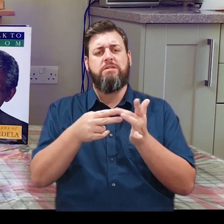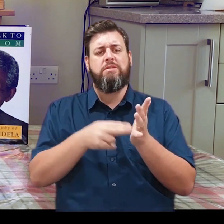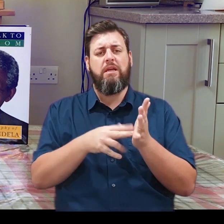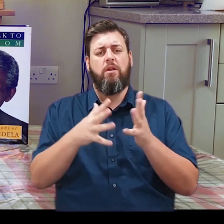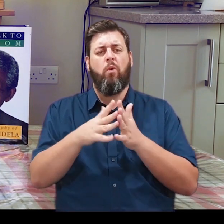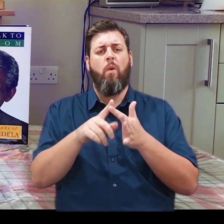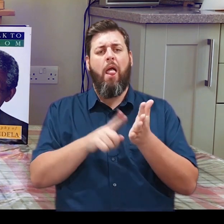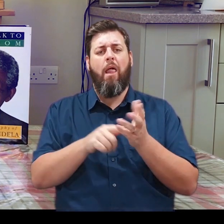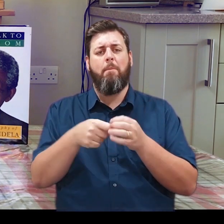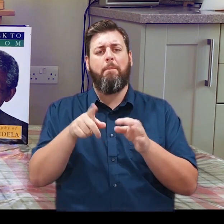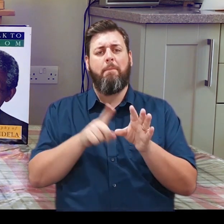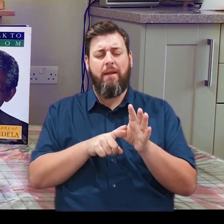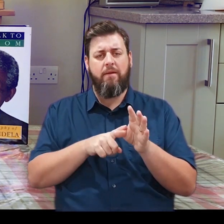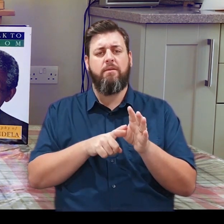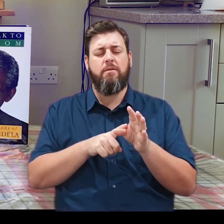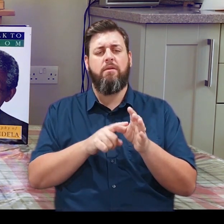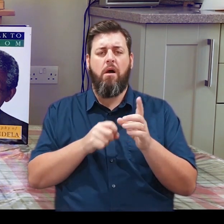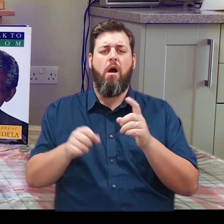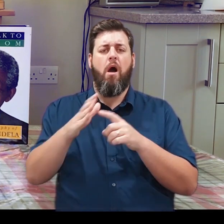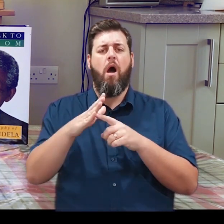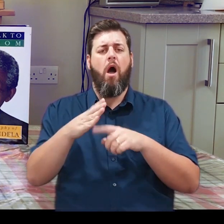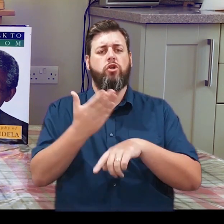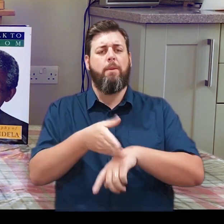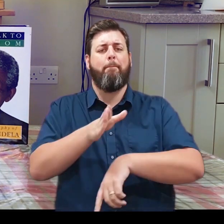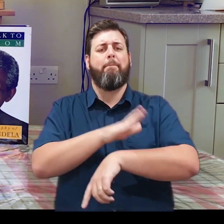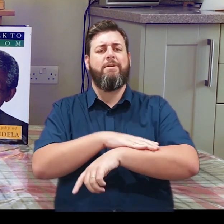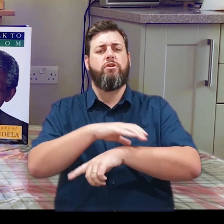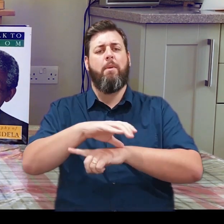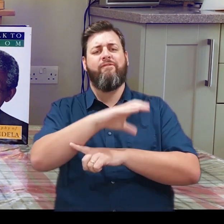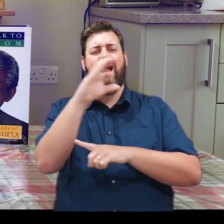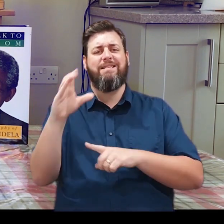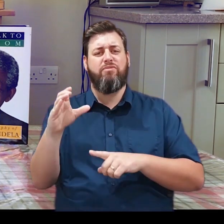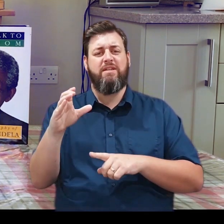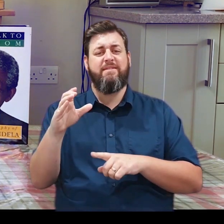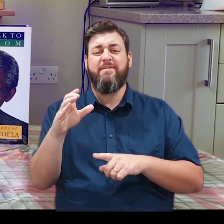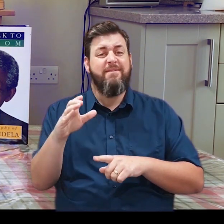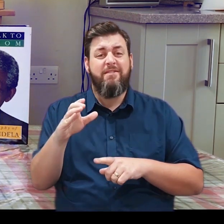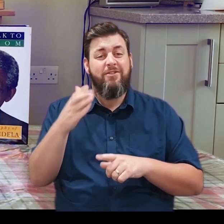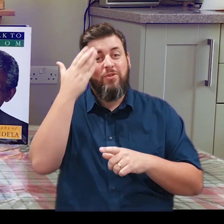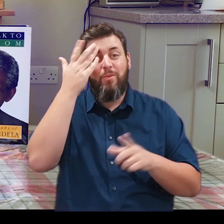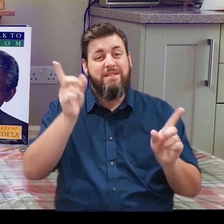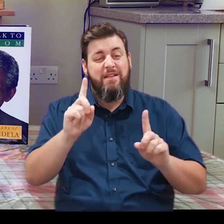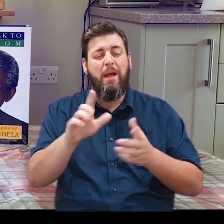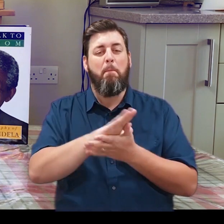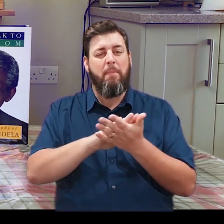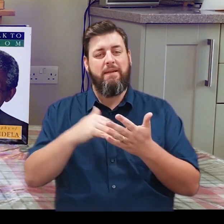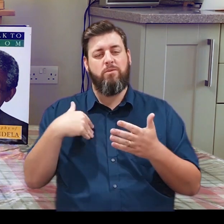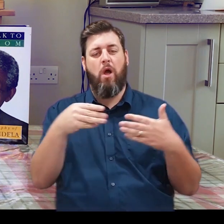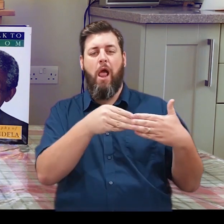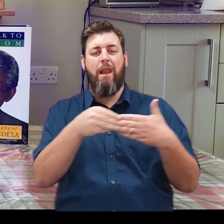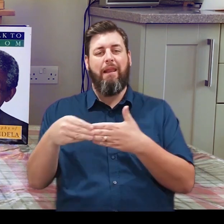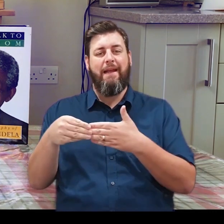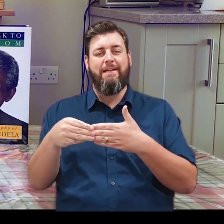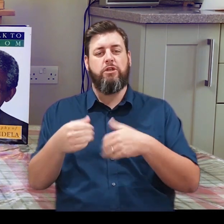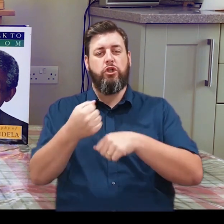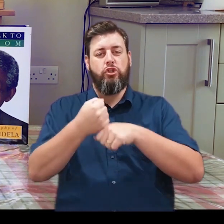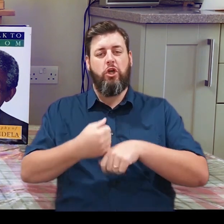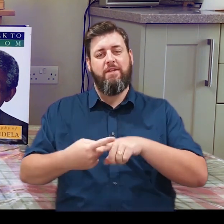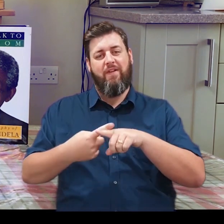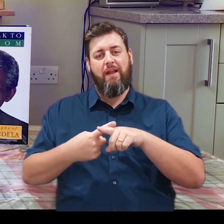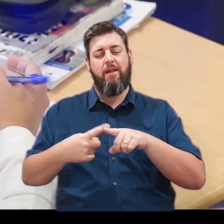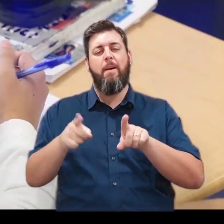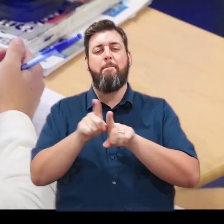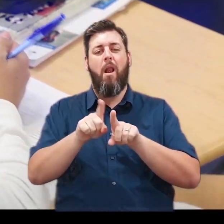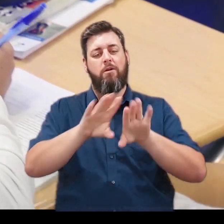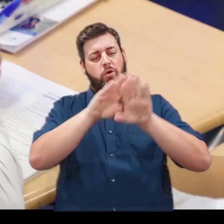which, if you don't know, is a sort of, I suppose I'm meant to lead the Church of England and churches around the